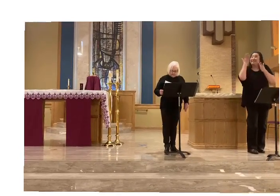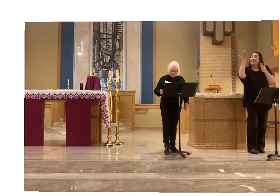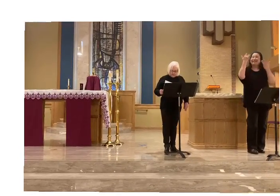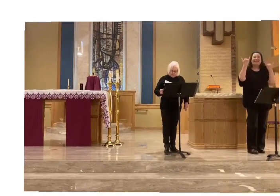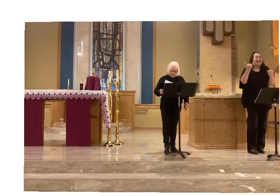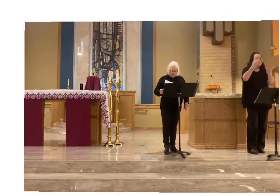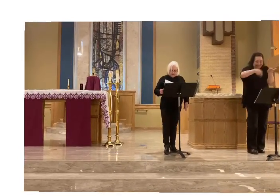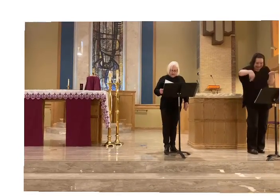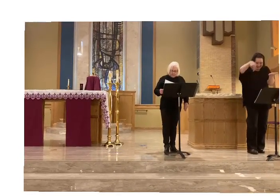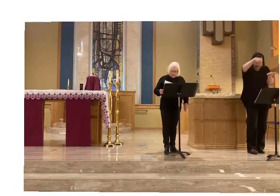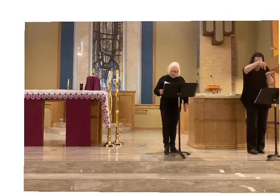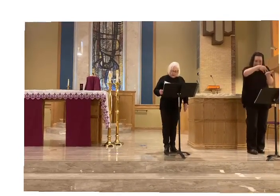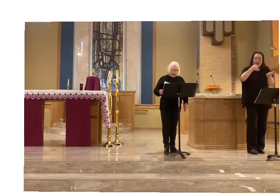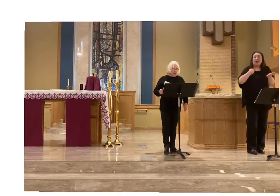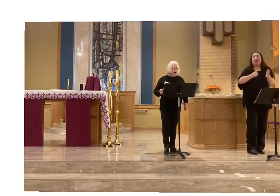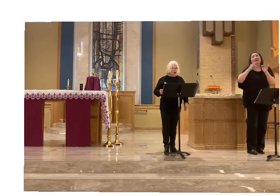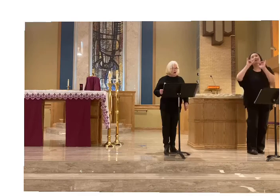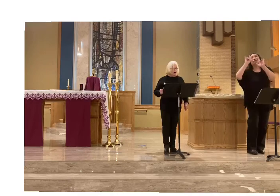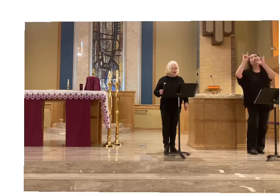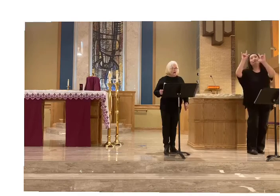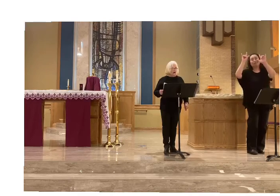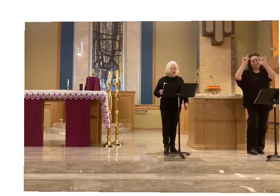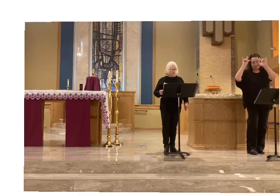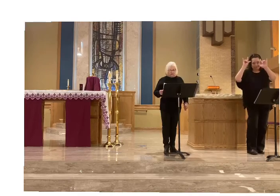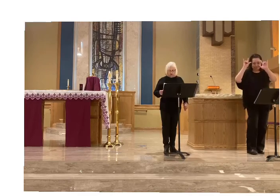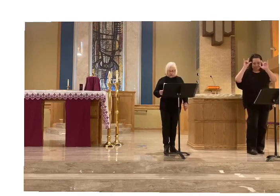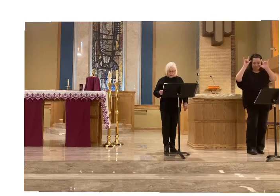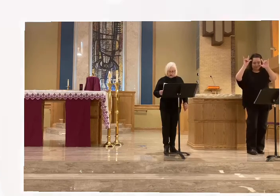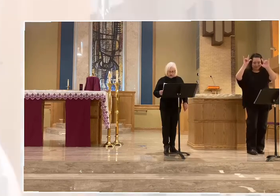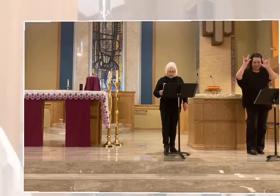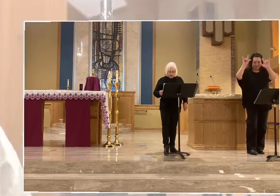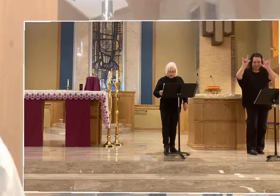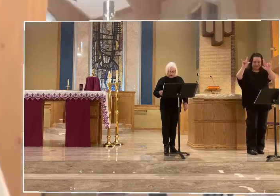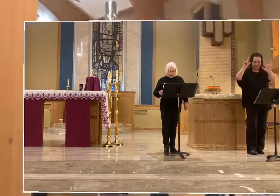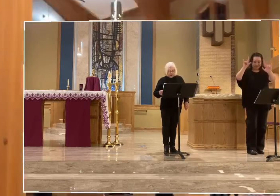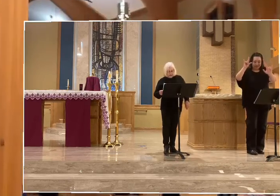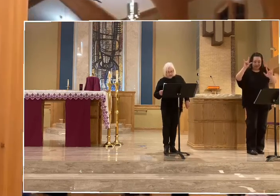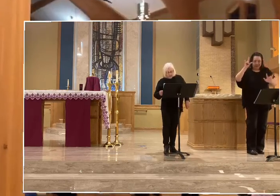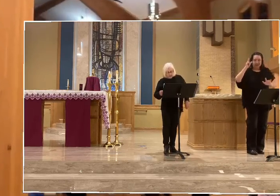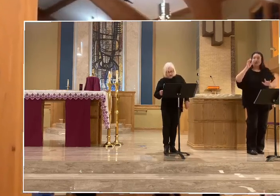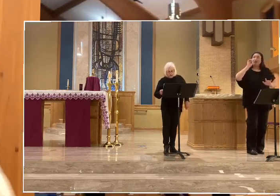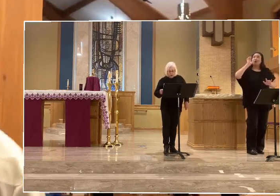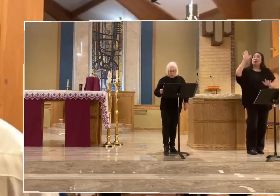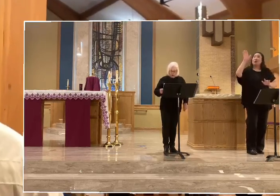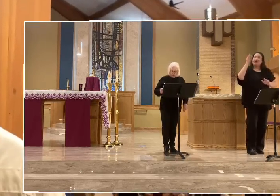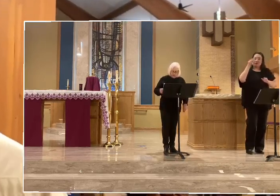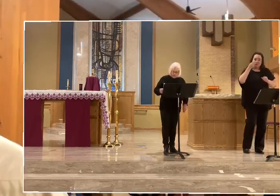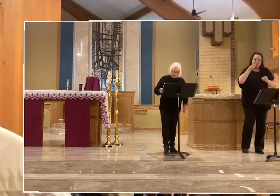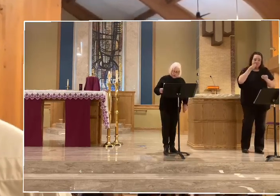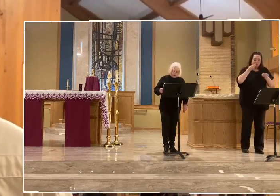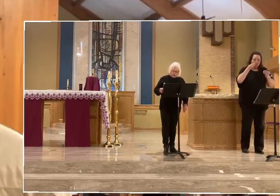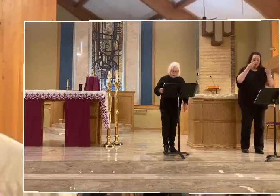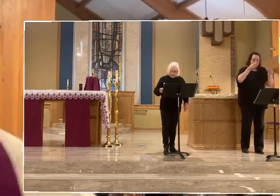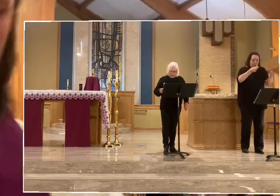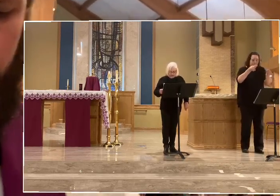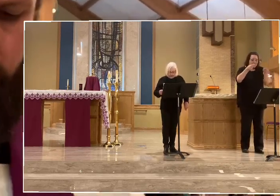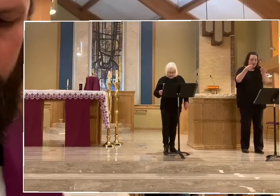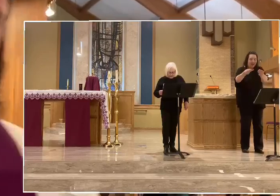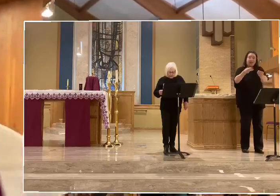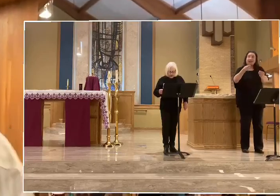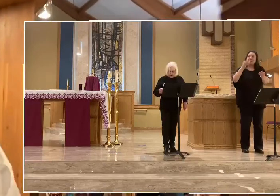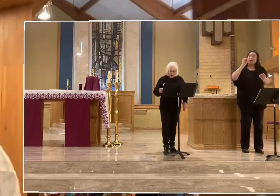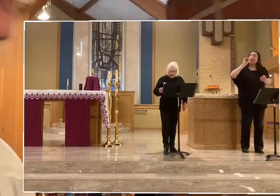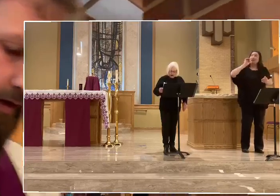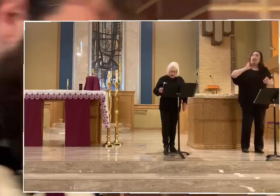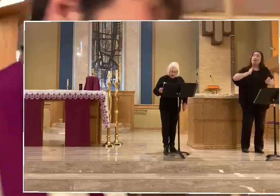Jesus risen, be our lover in your food